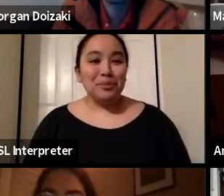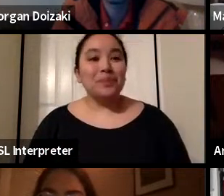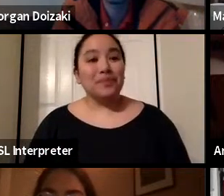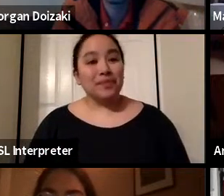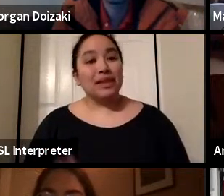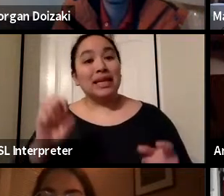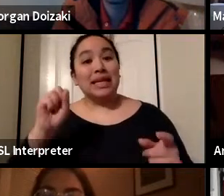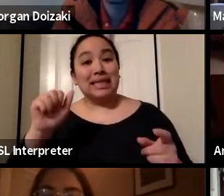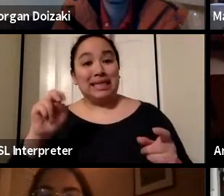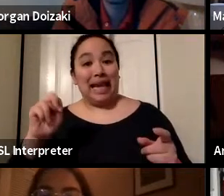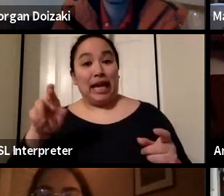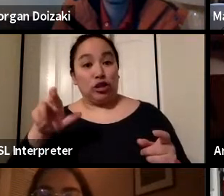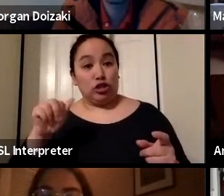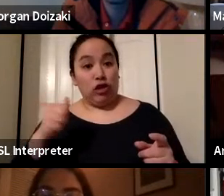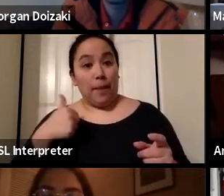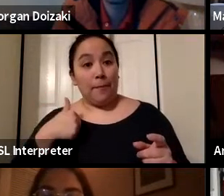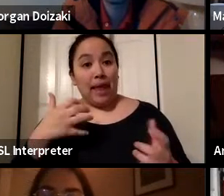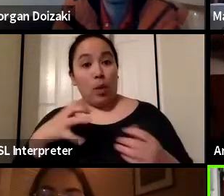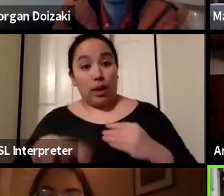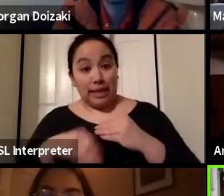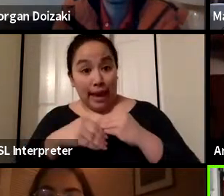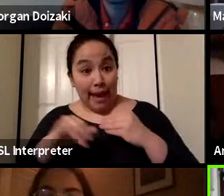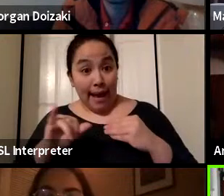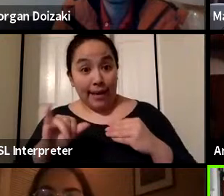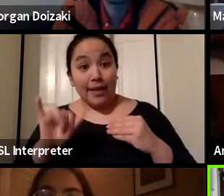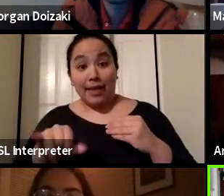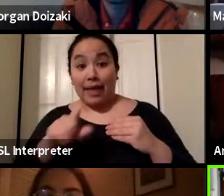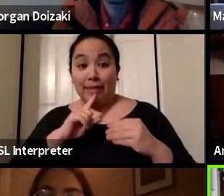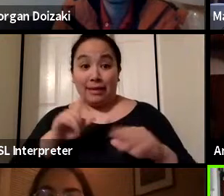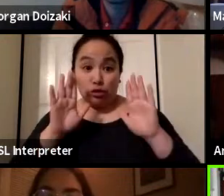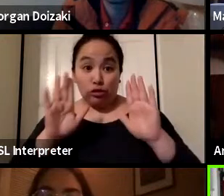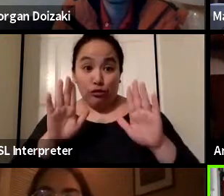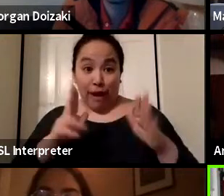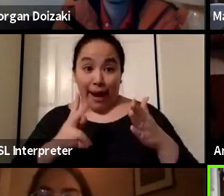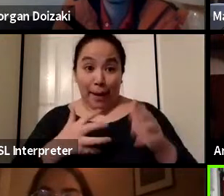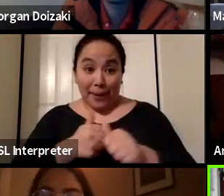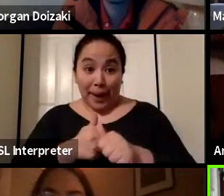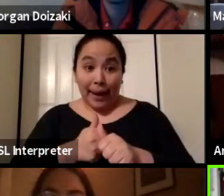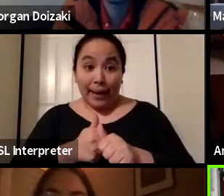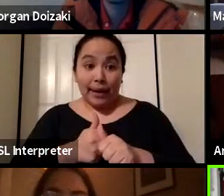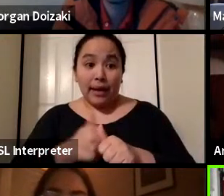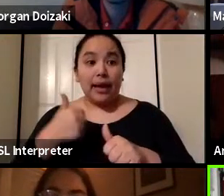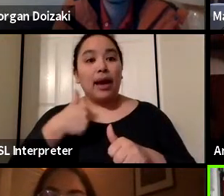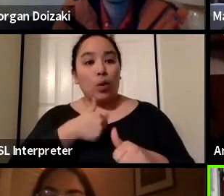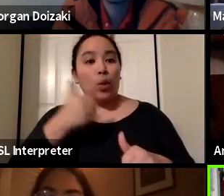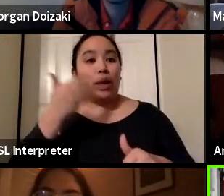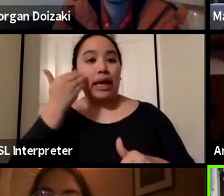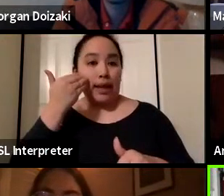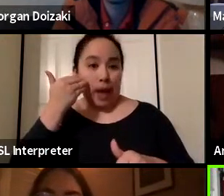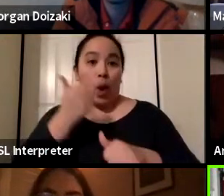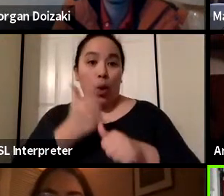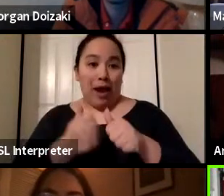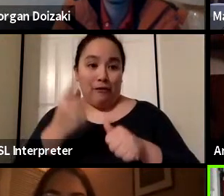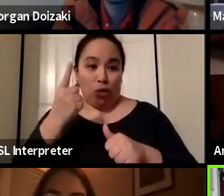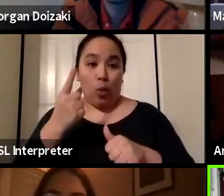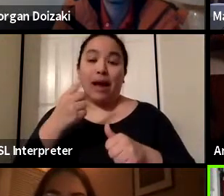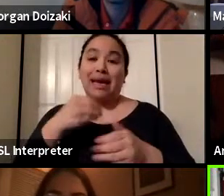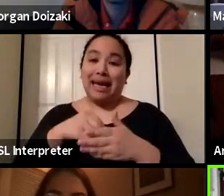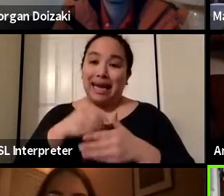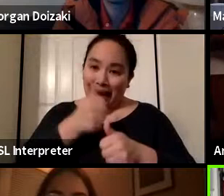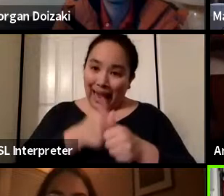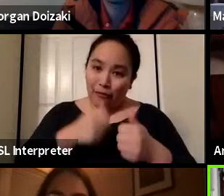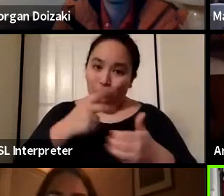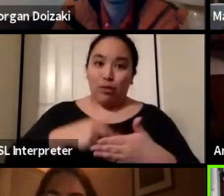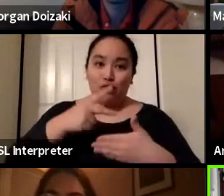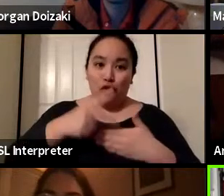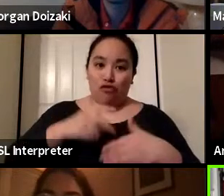I just wanted to add that this is a great update, and we know everybody in every program